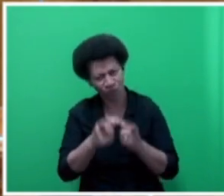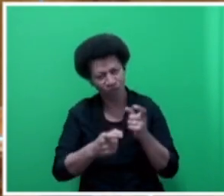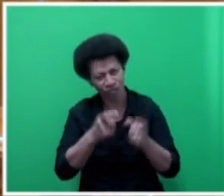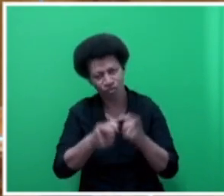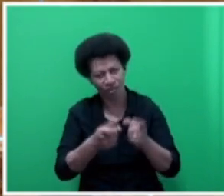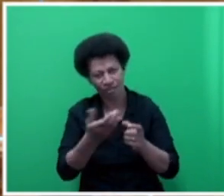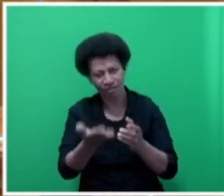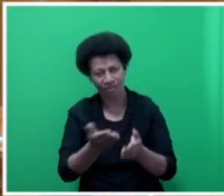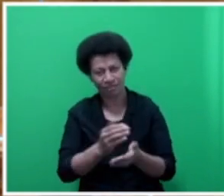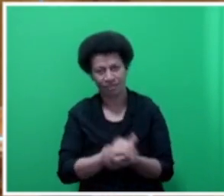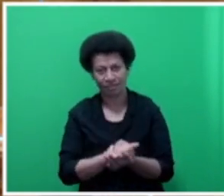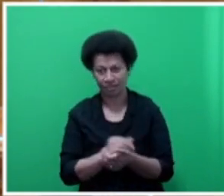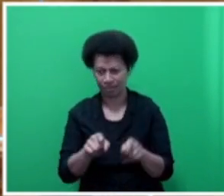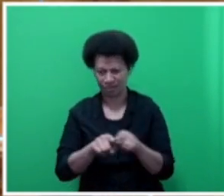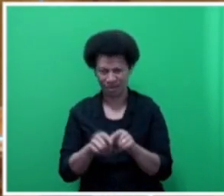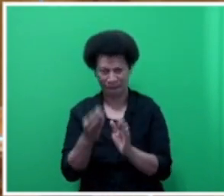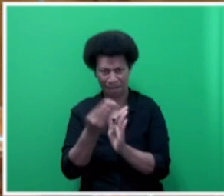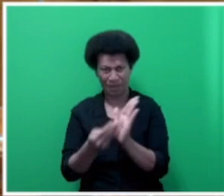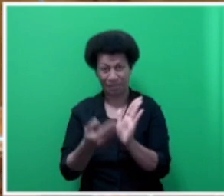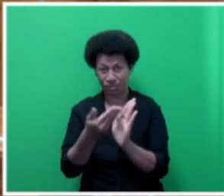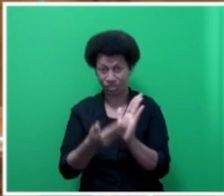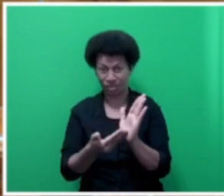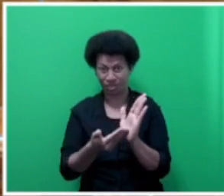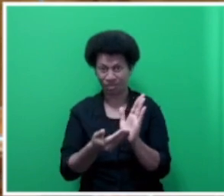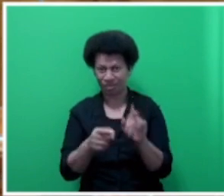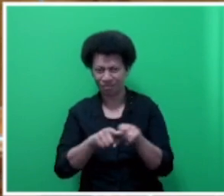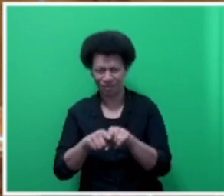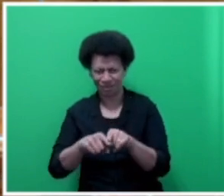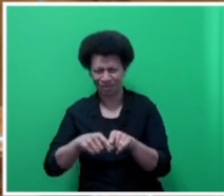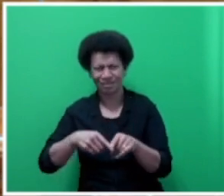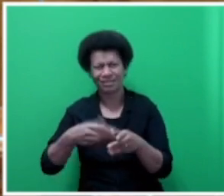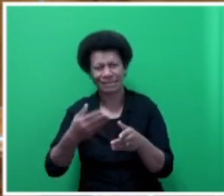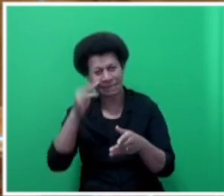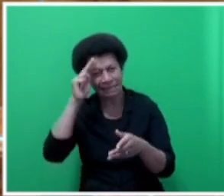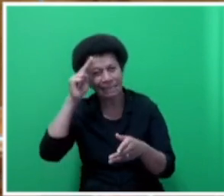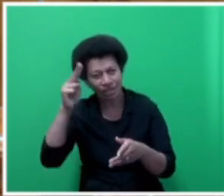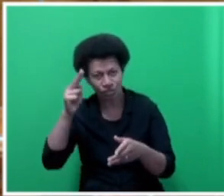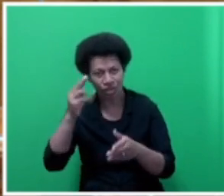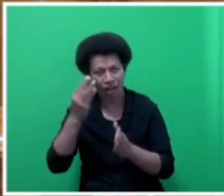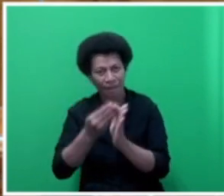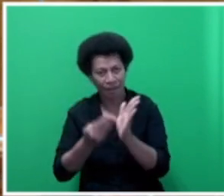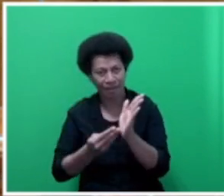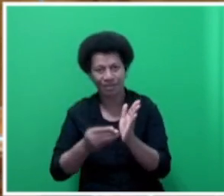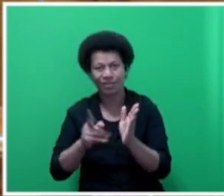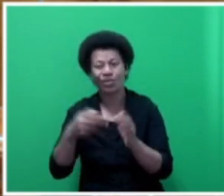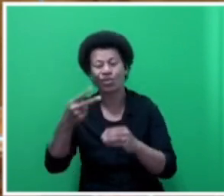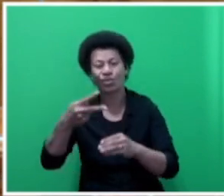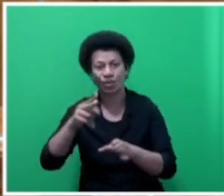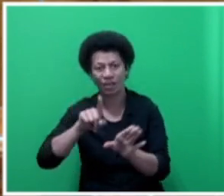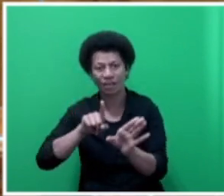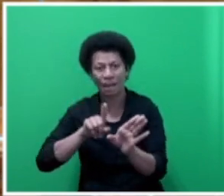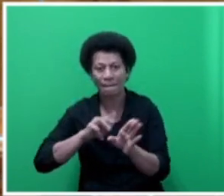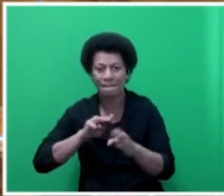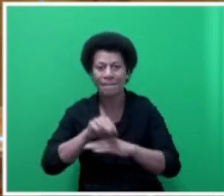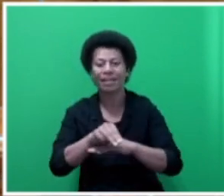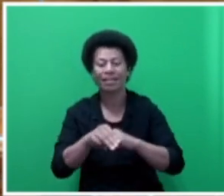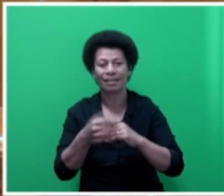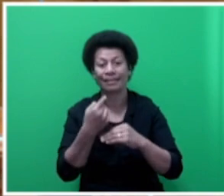It seems like this budget is full of national budget for the next 12 months. And again, it comes with a statement of